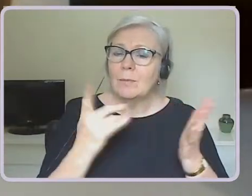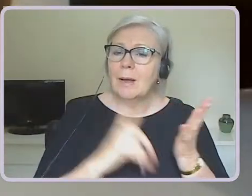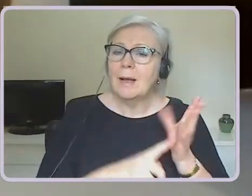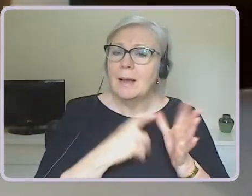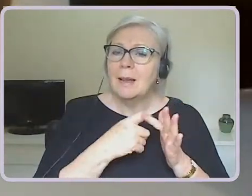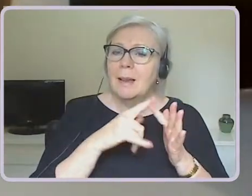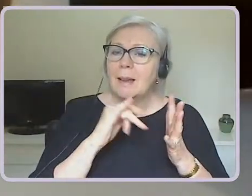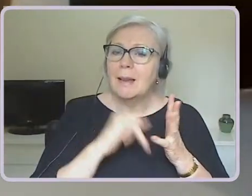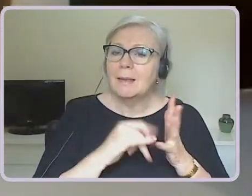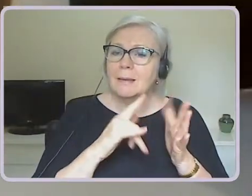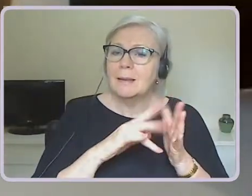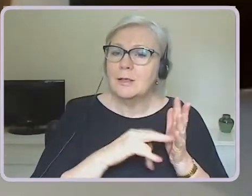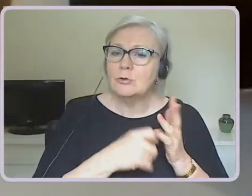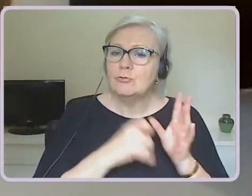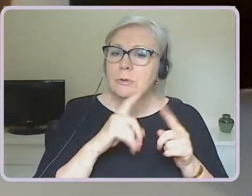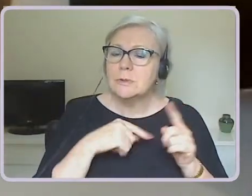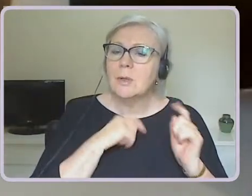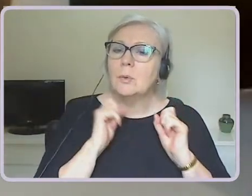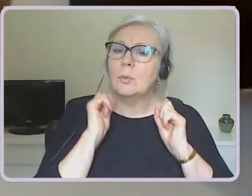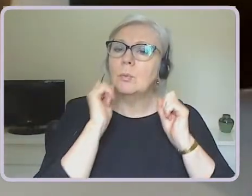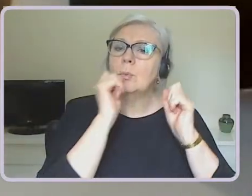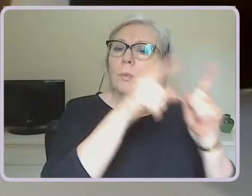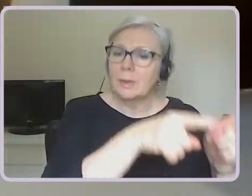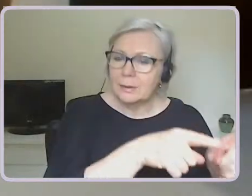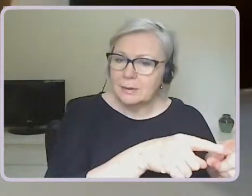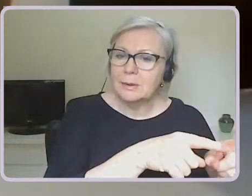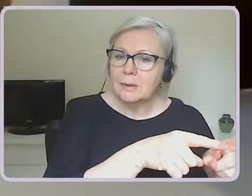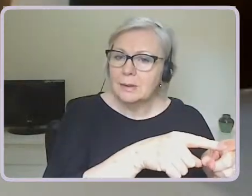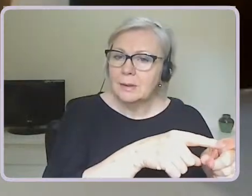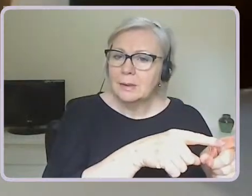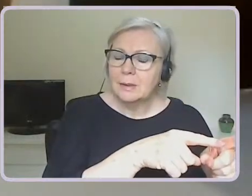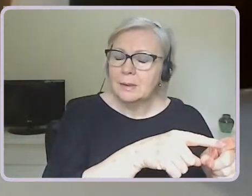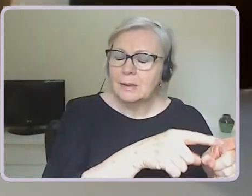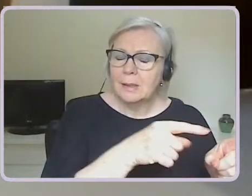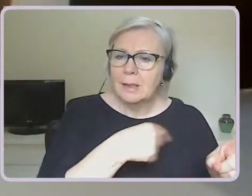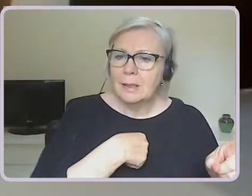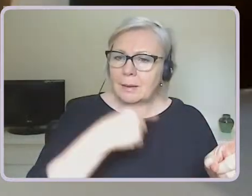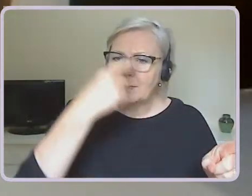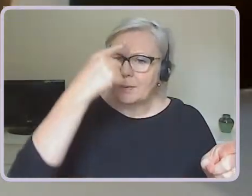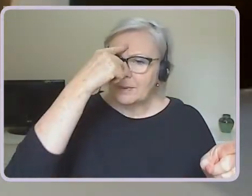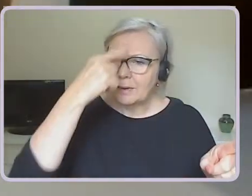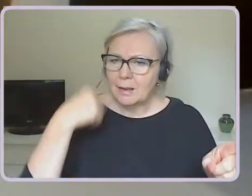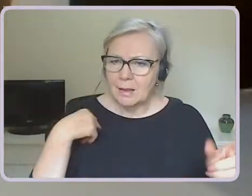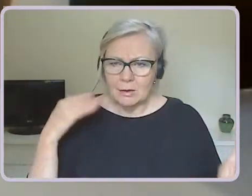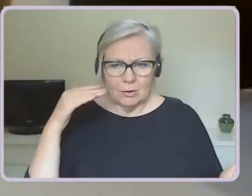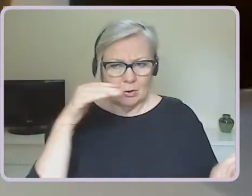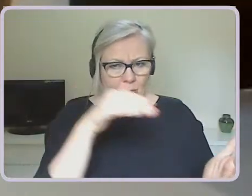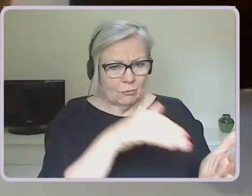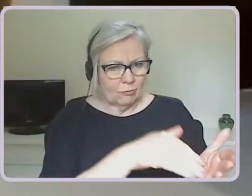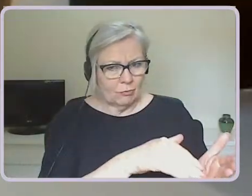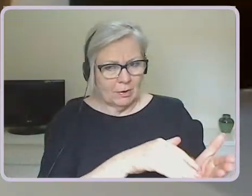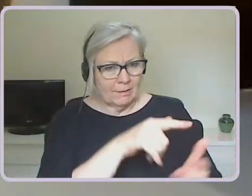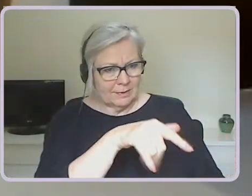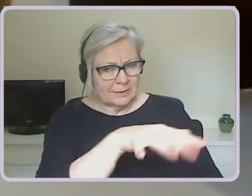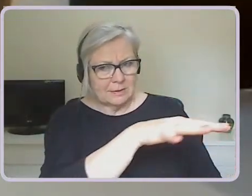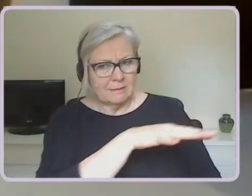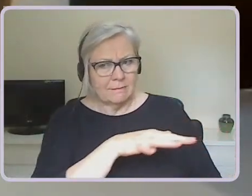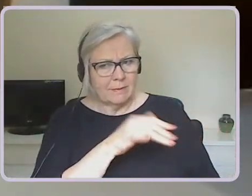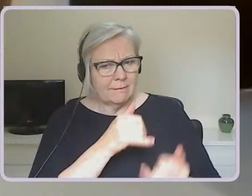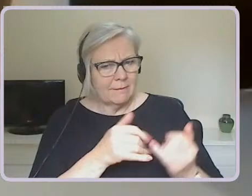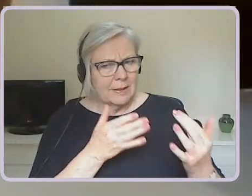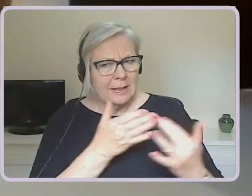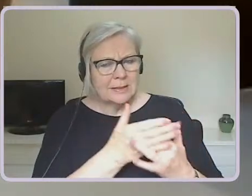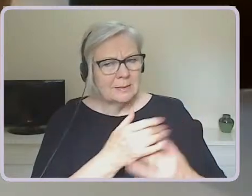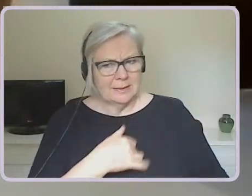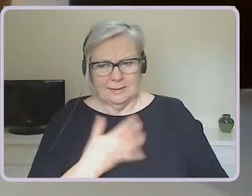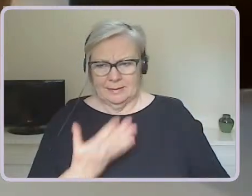Instantly when I walked in, it was like, I don't know how accessible this venue is, and I'm not sure how accessible some of the language, and there certainly